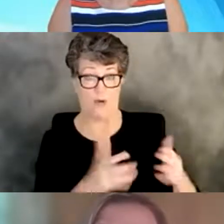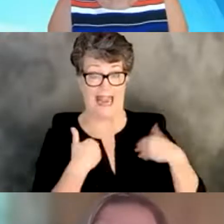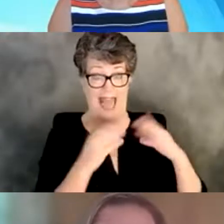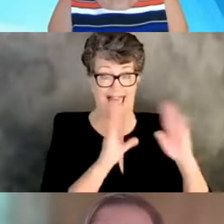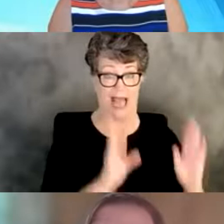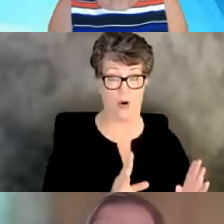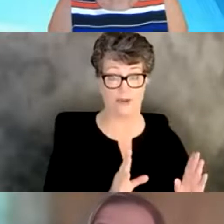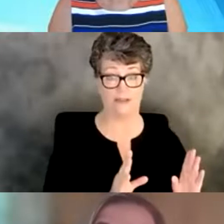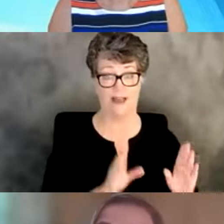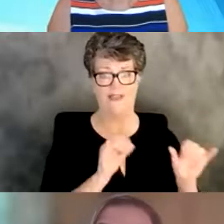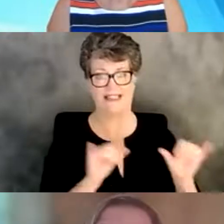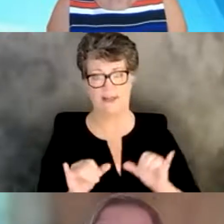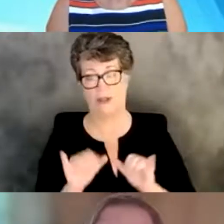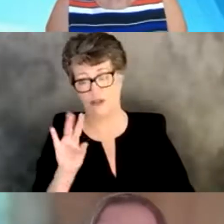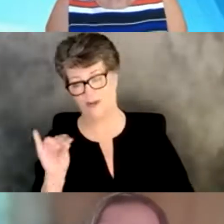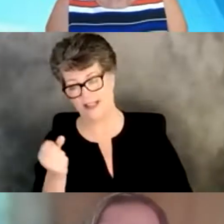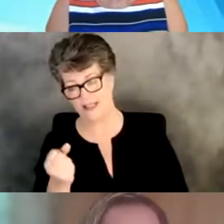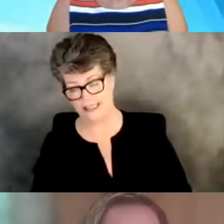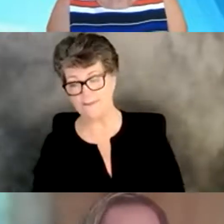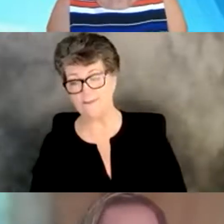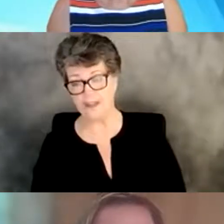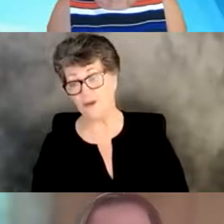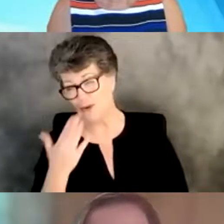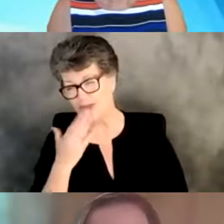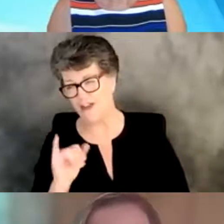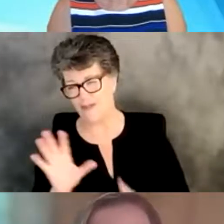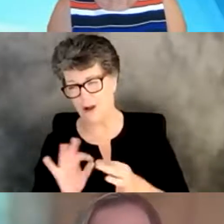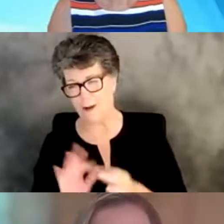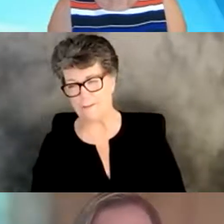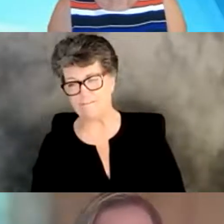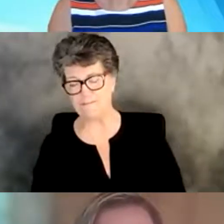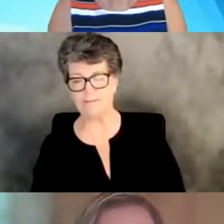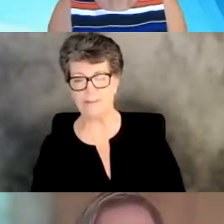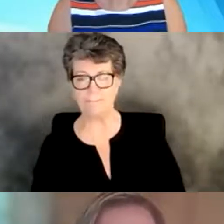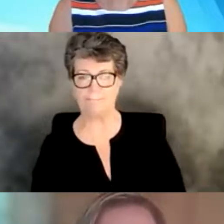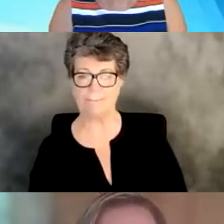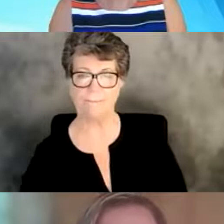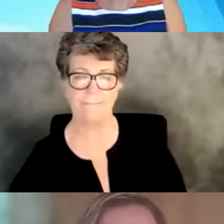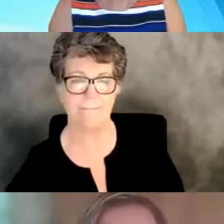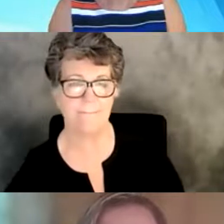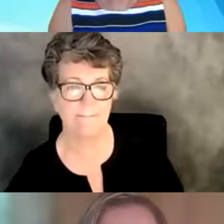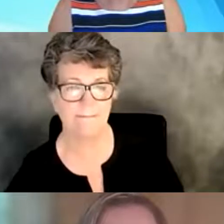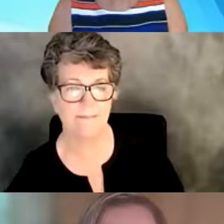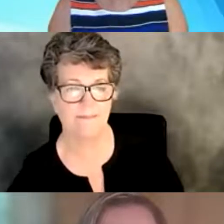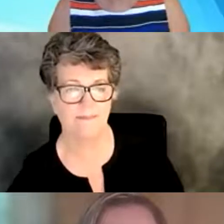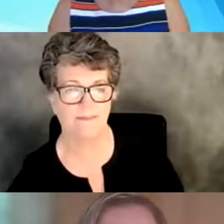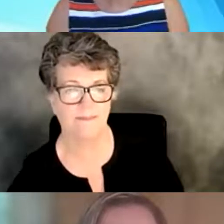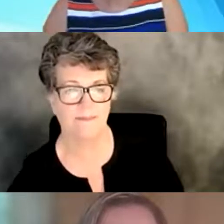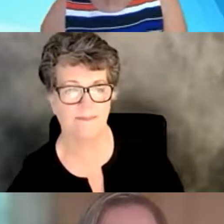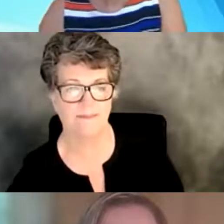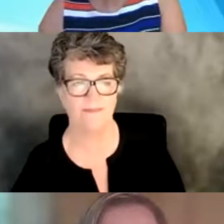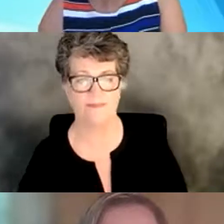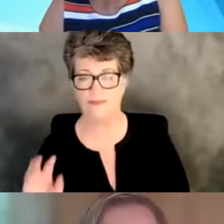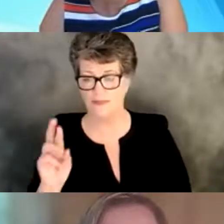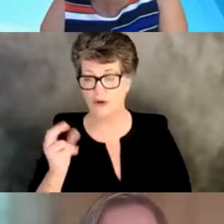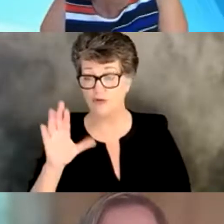are more similar to someone in their 70s. So thank you for that comment. And Richard, I see you have your hand up.